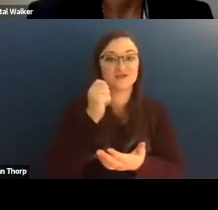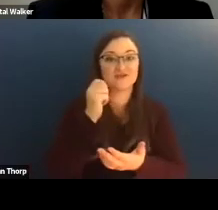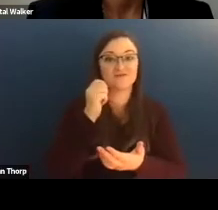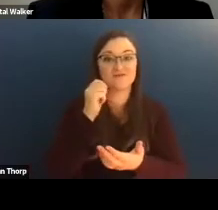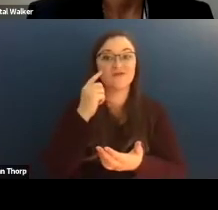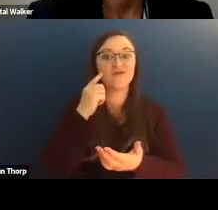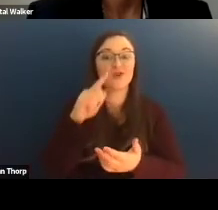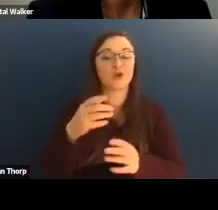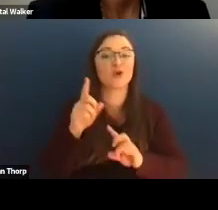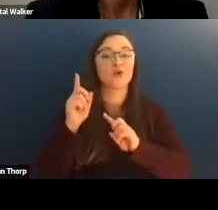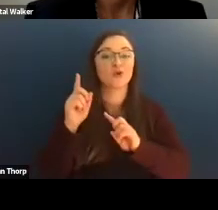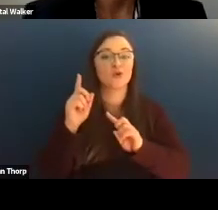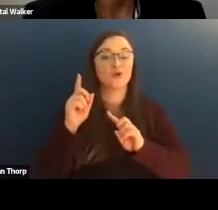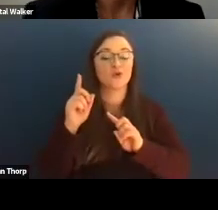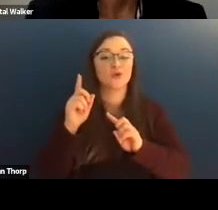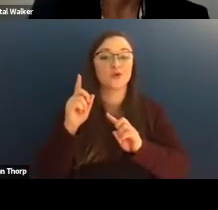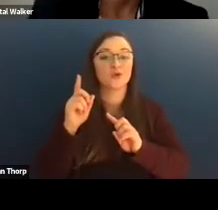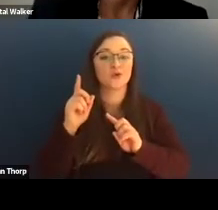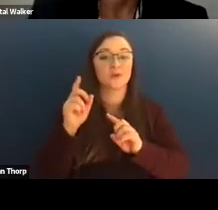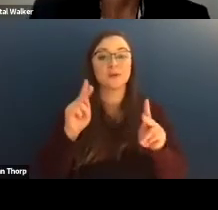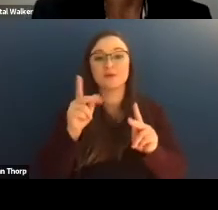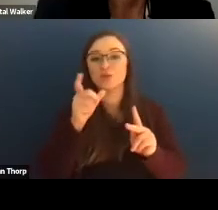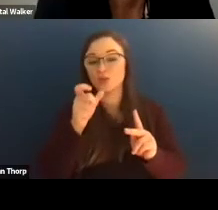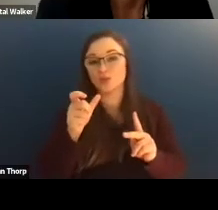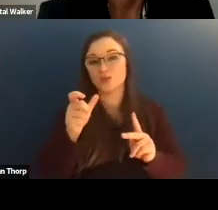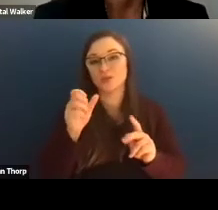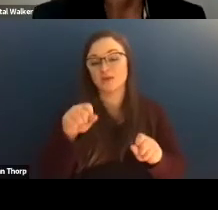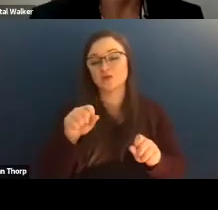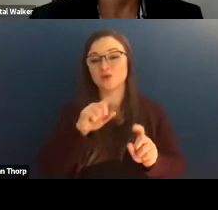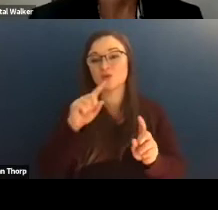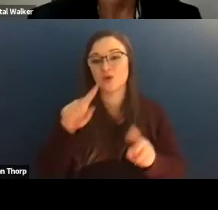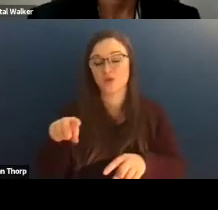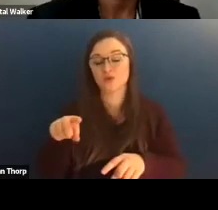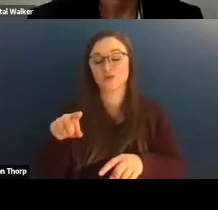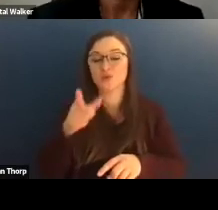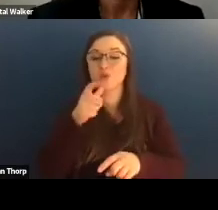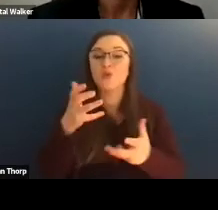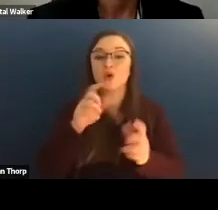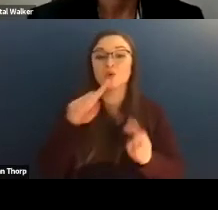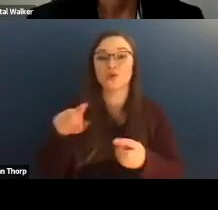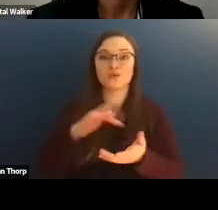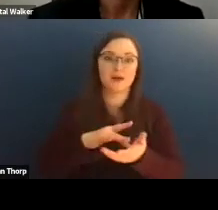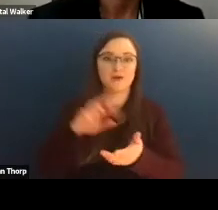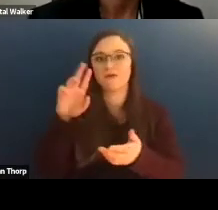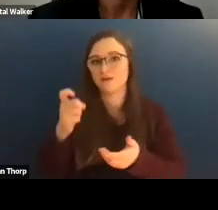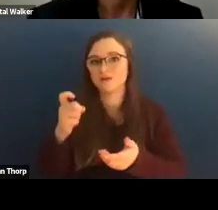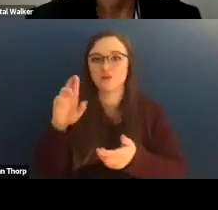Do schools really prefer students with credits from 4-year schools rather than community college credits?